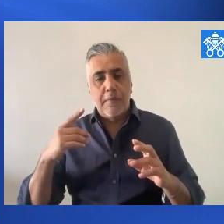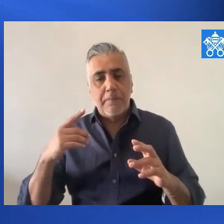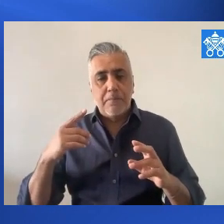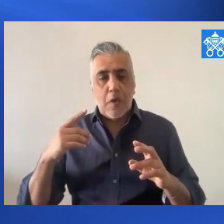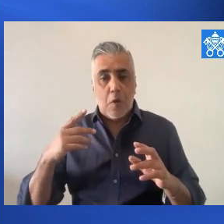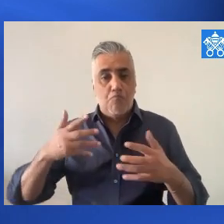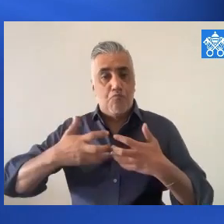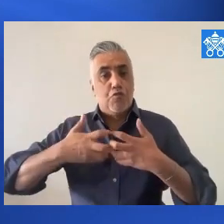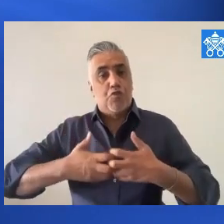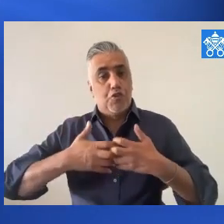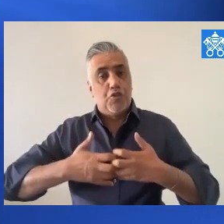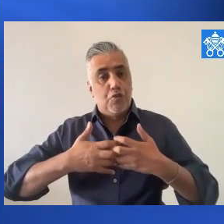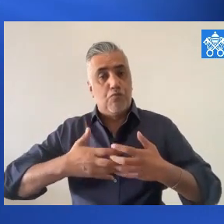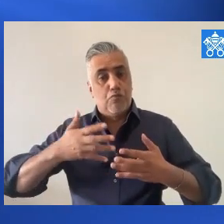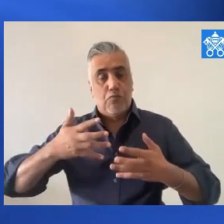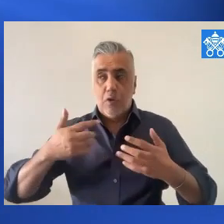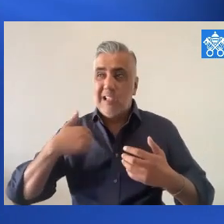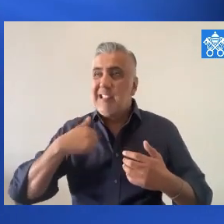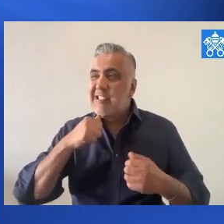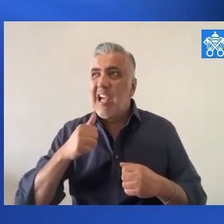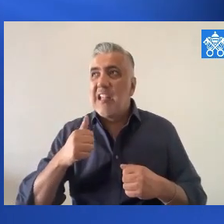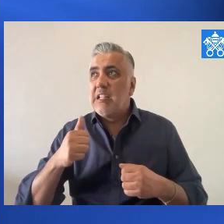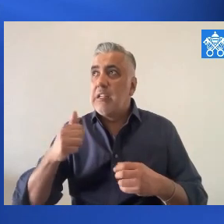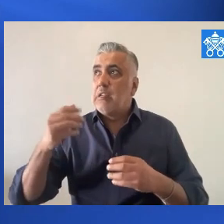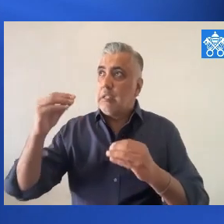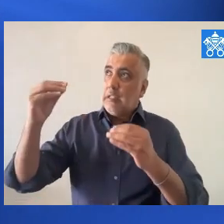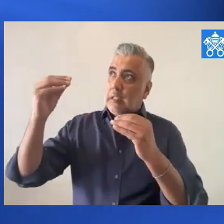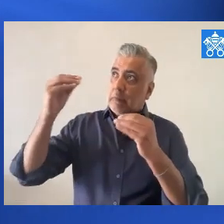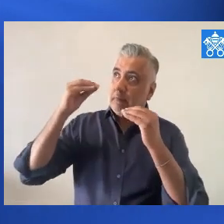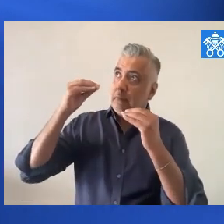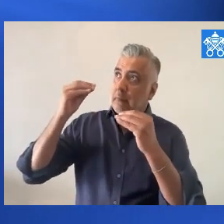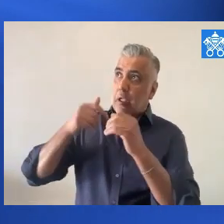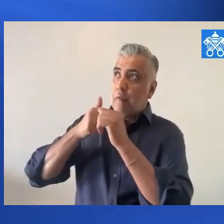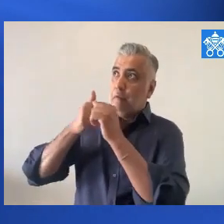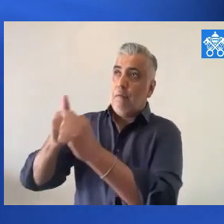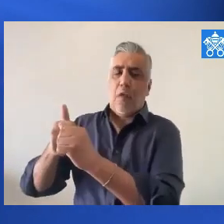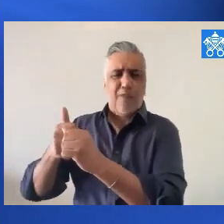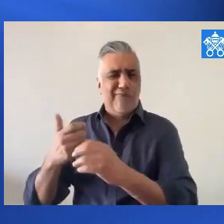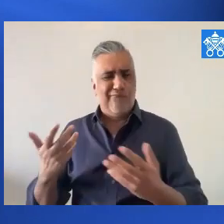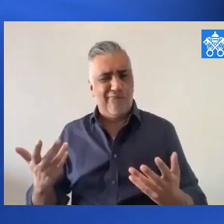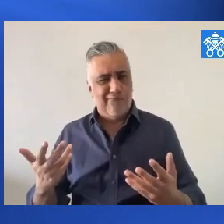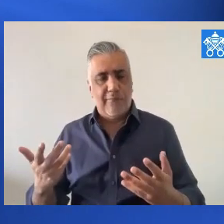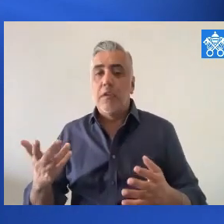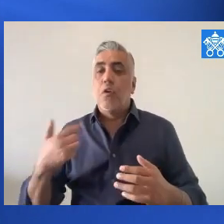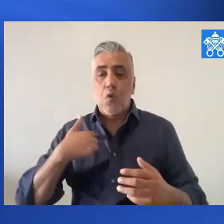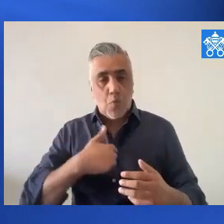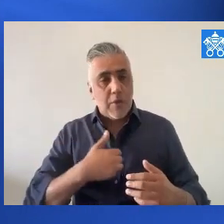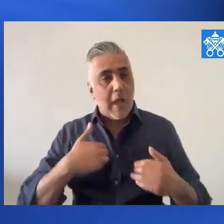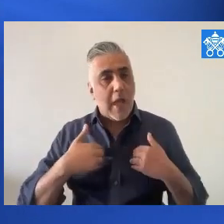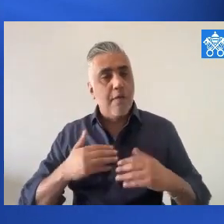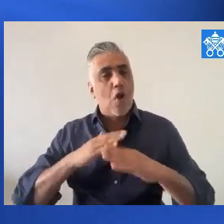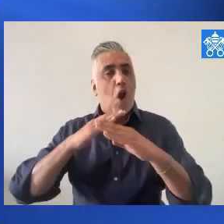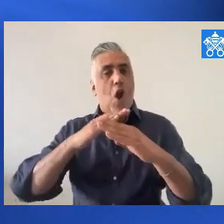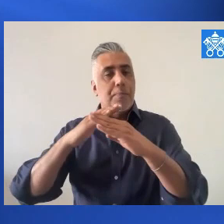We are not just reason. We're not machines. It's not enough to be given instructions to carry them